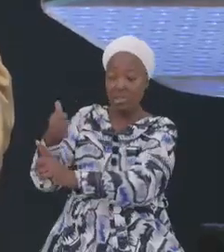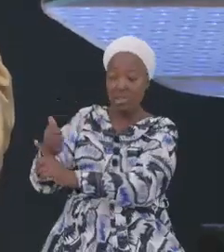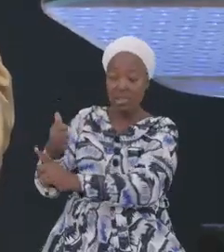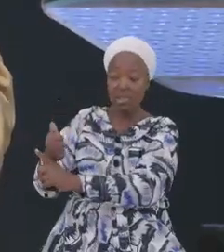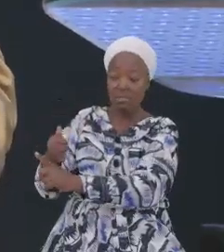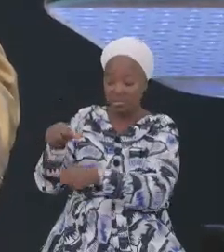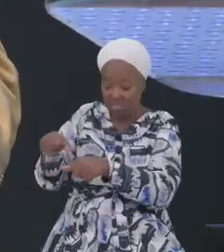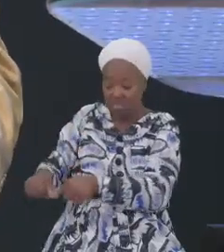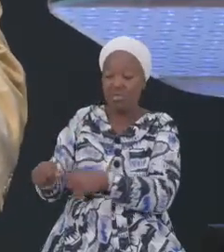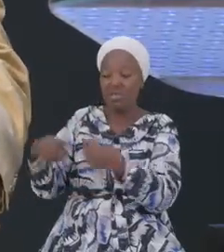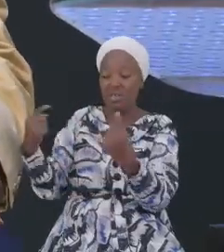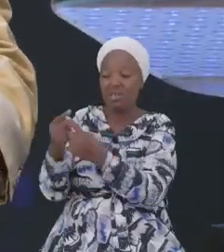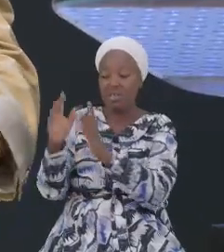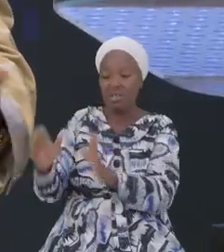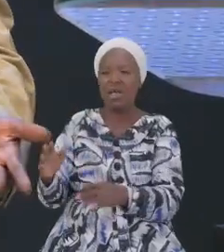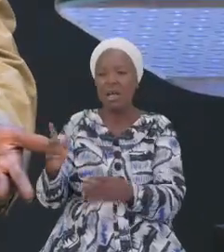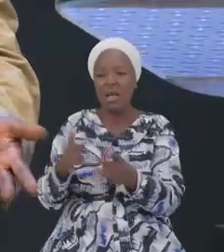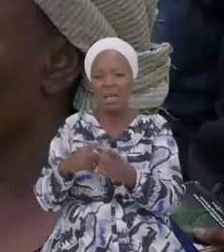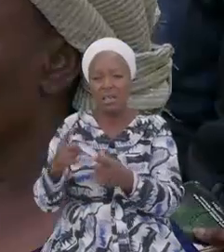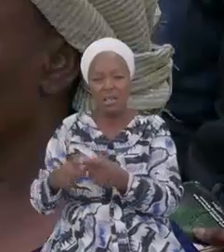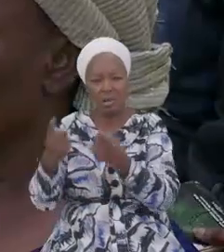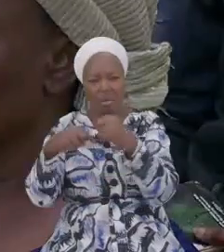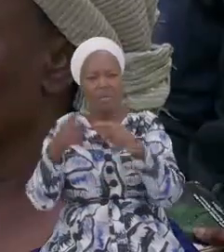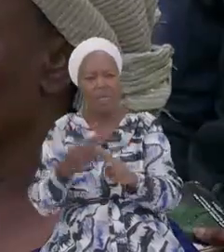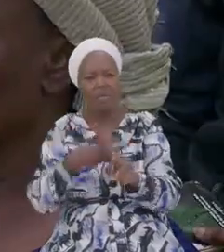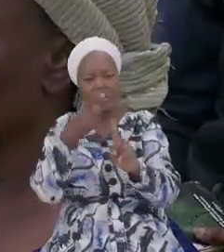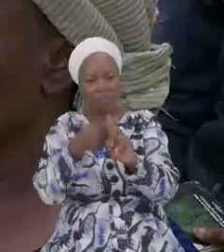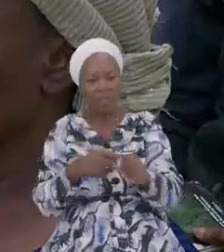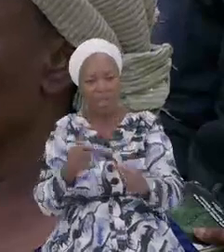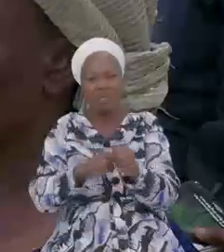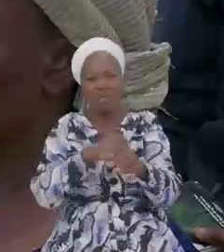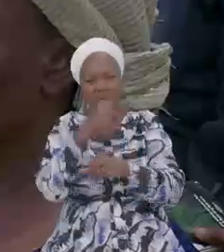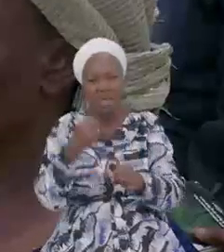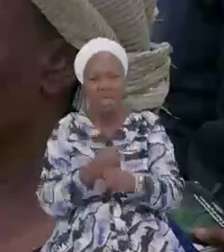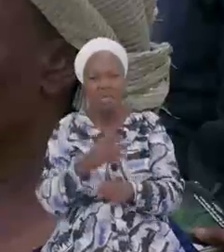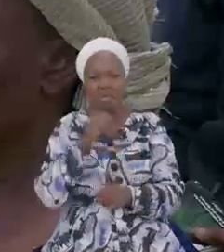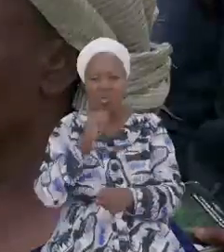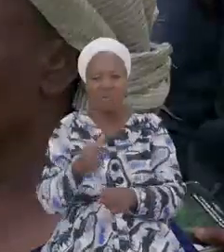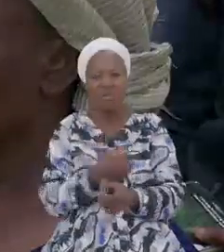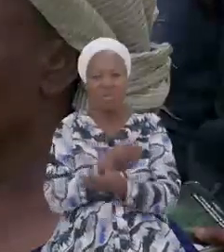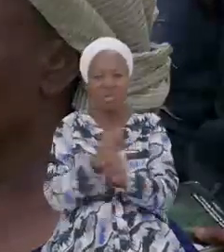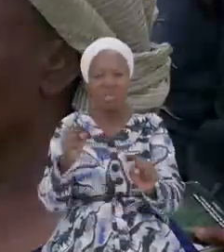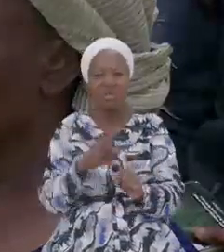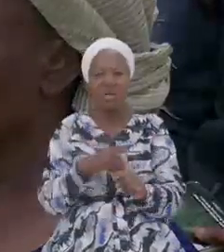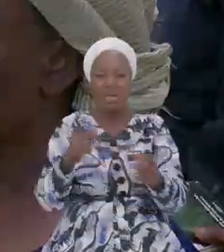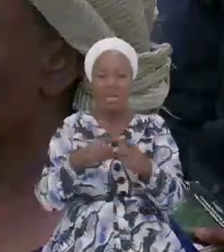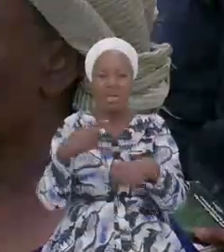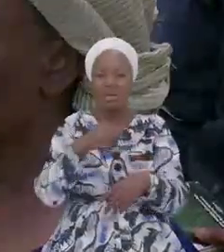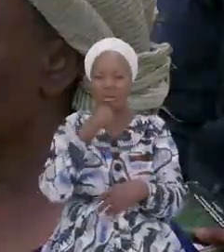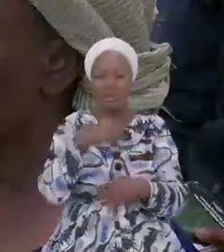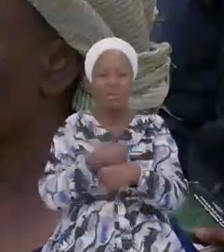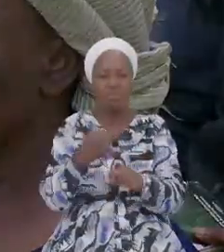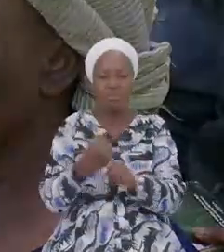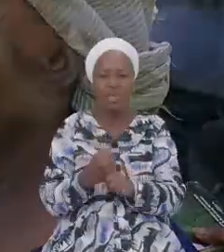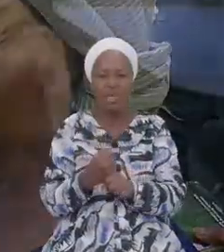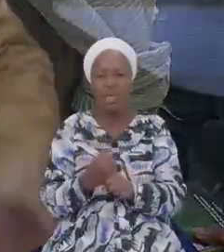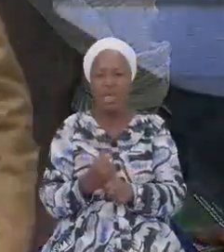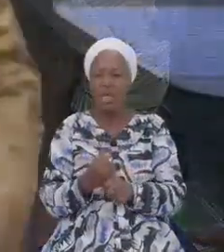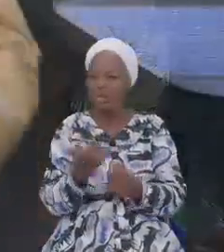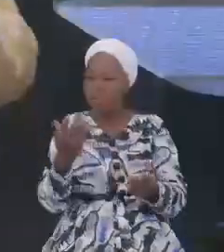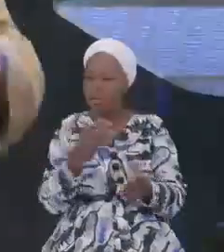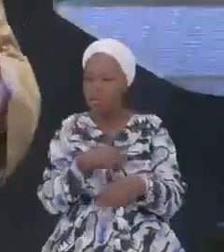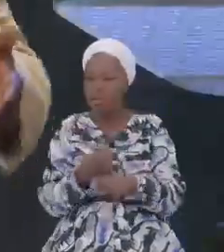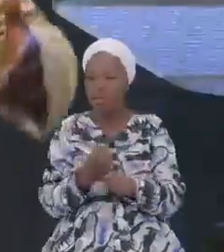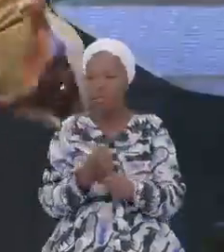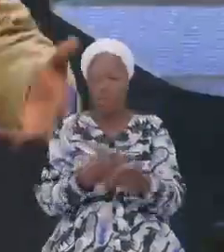a sinner, and is coming every month, every year, and is not saved. It's not making restitution. He's still doing the evil thing he